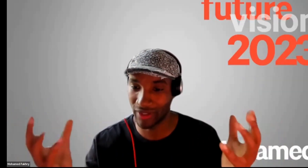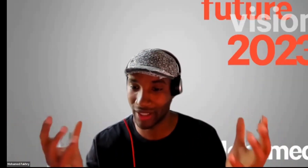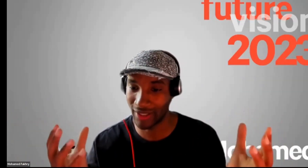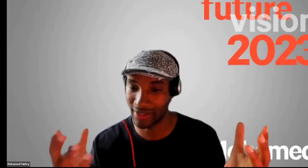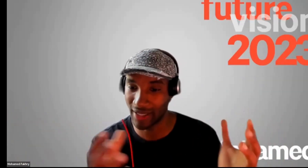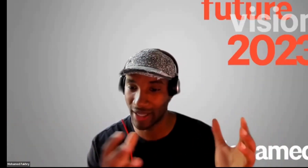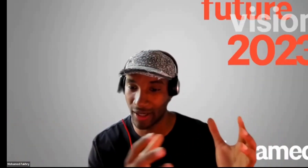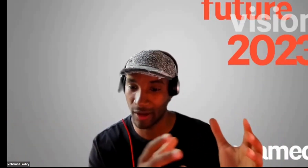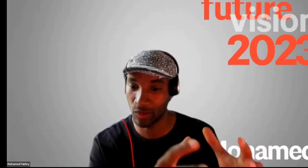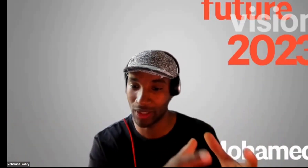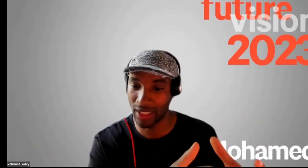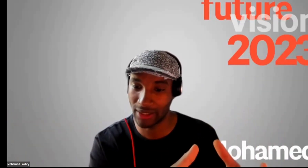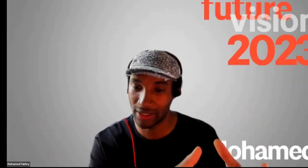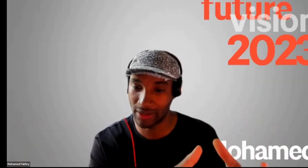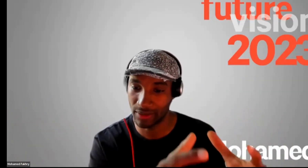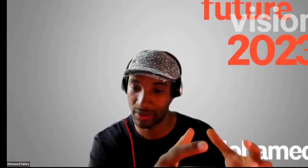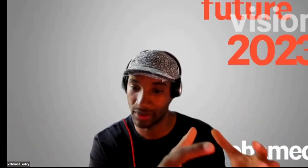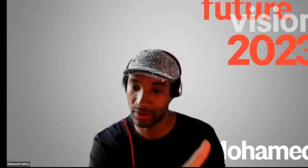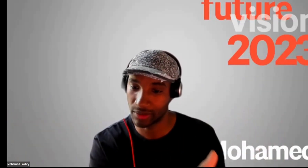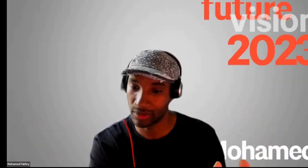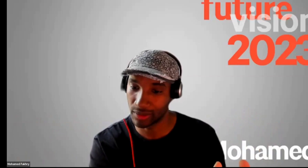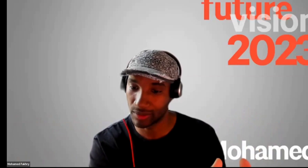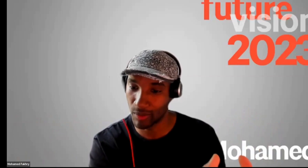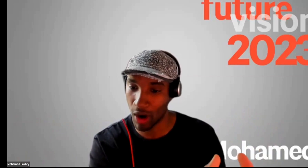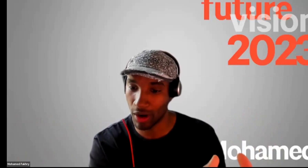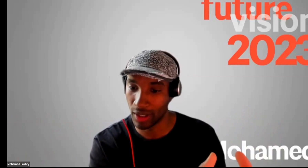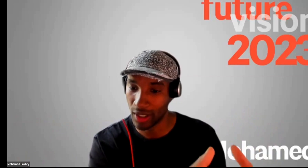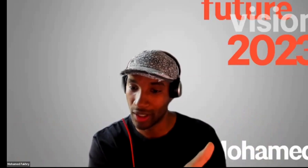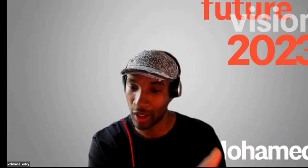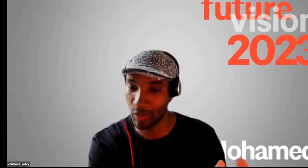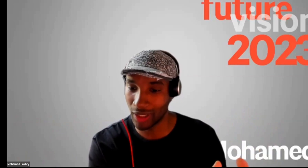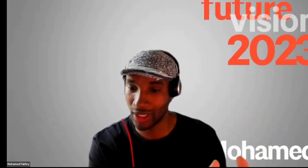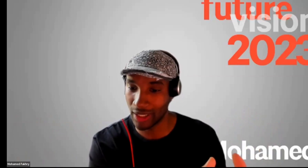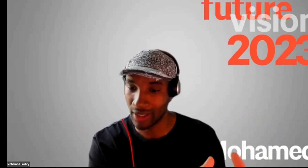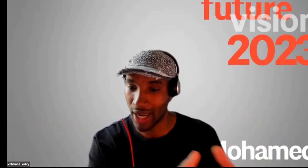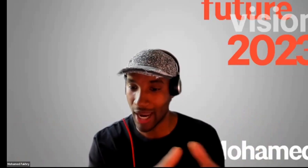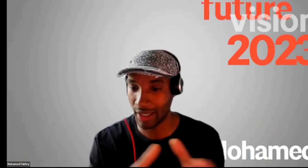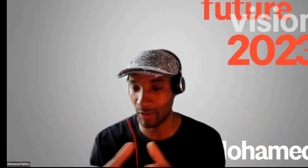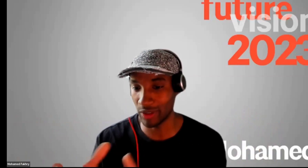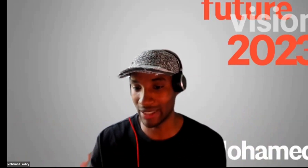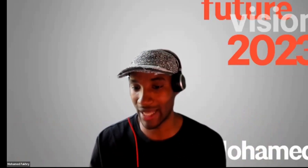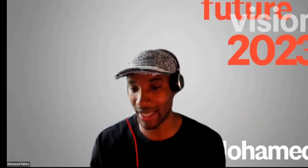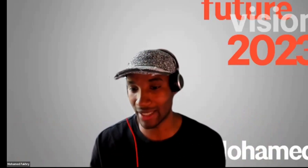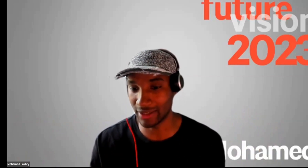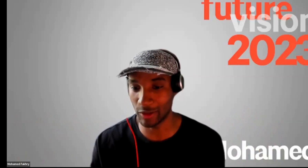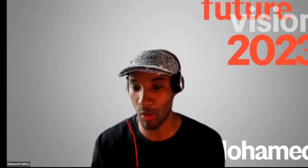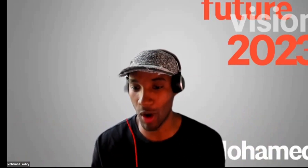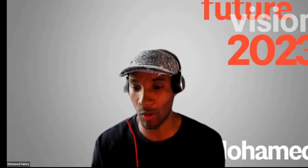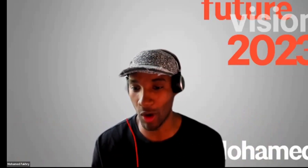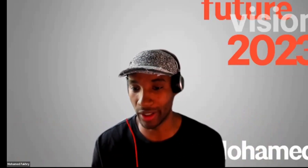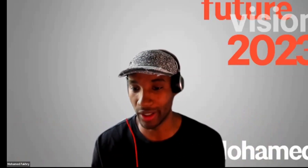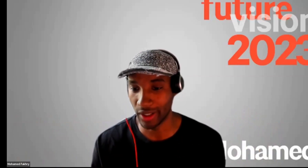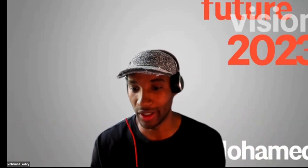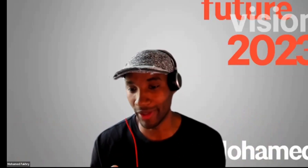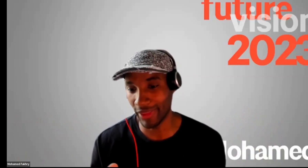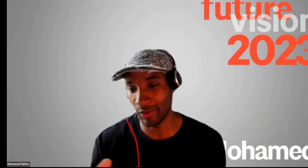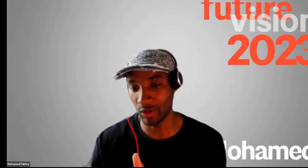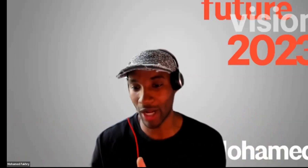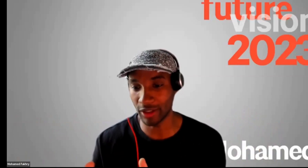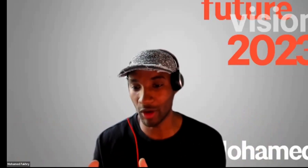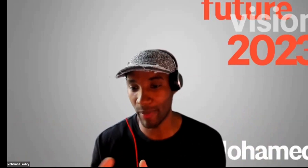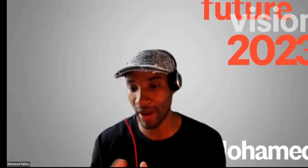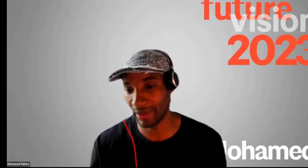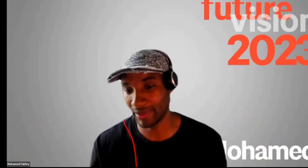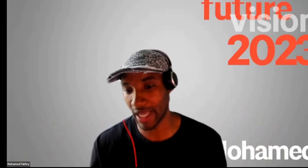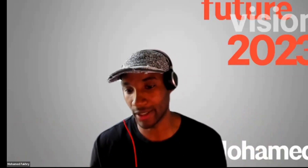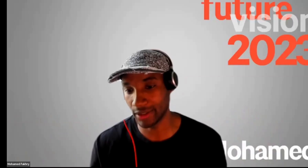two different things. Like how do you take this small community and put it inside this small world? But then when you